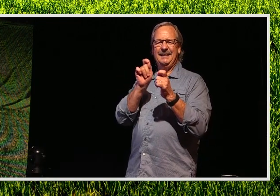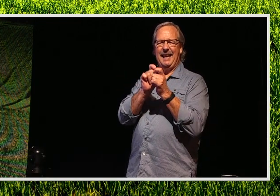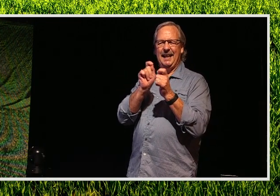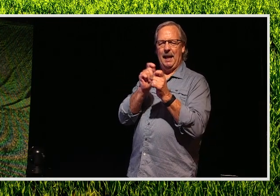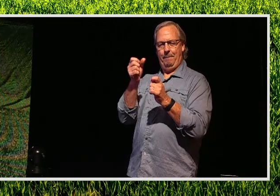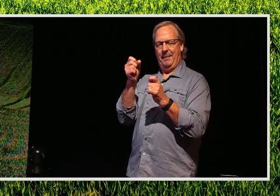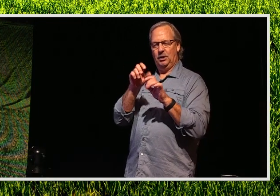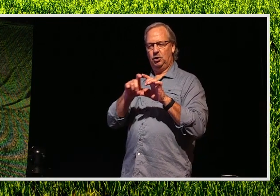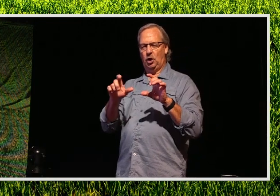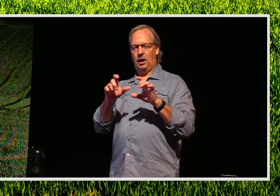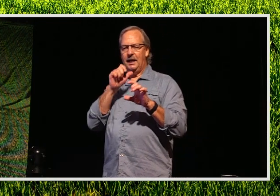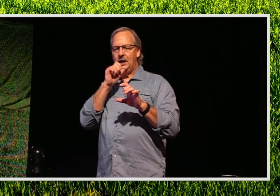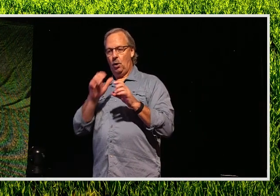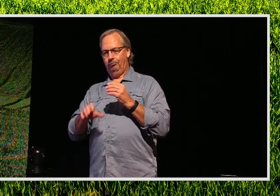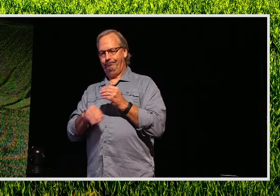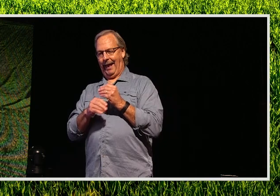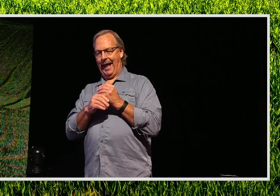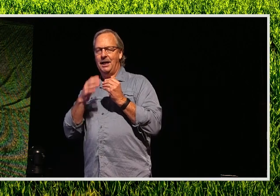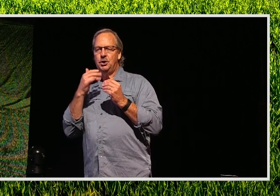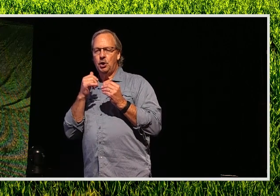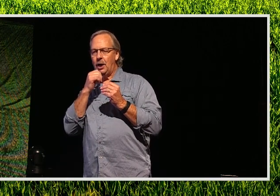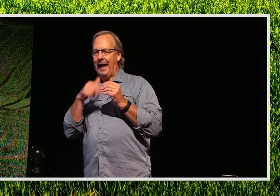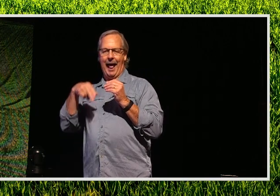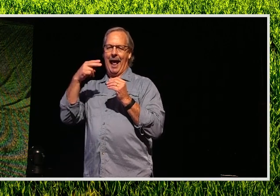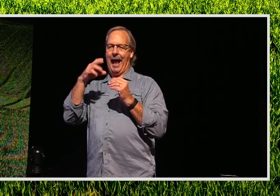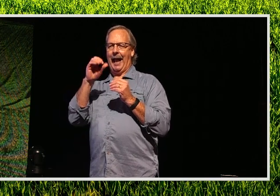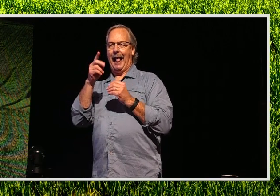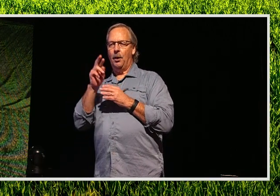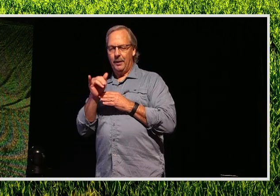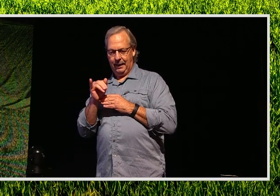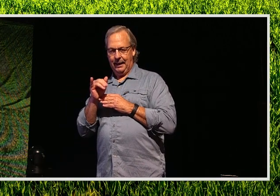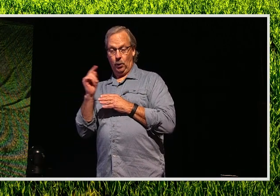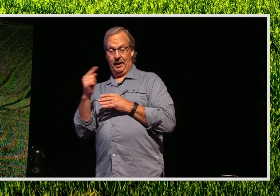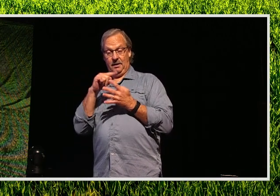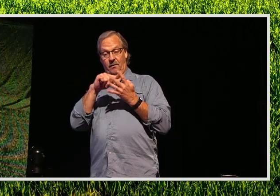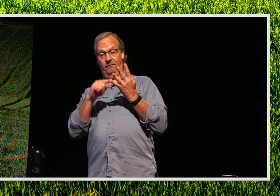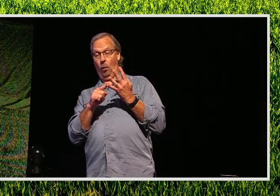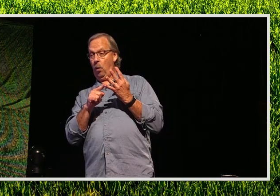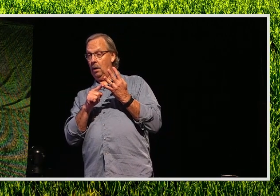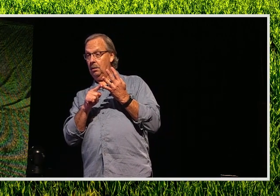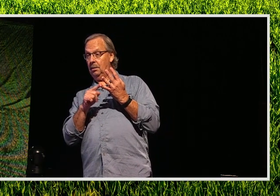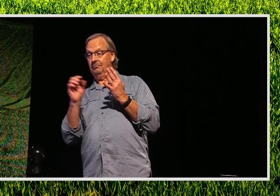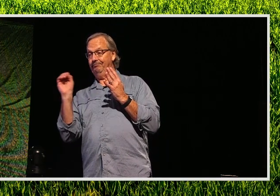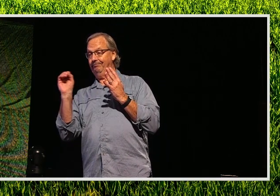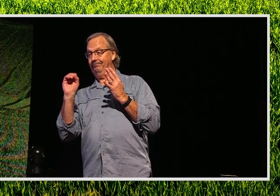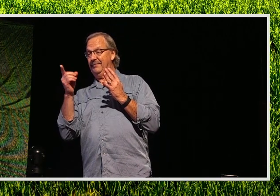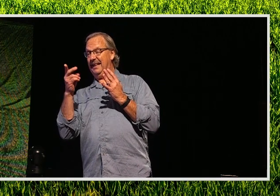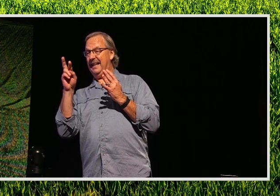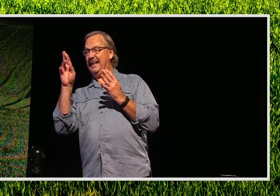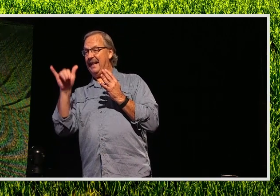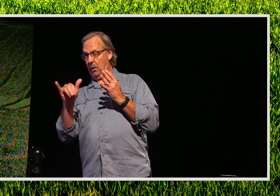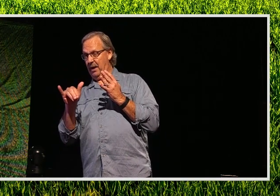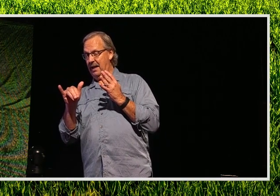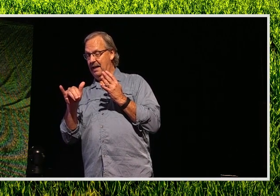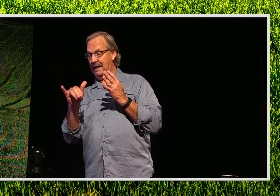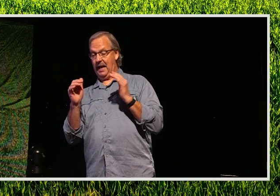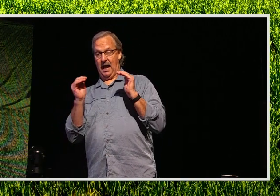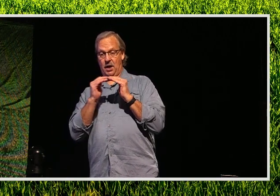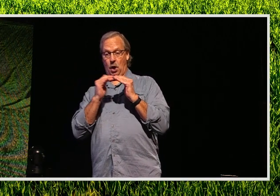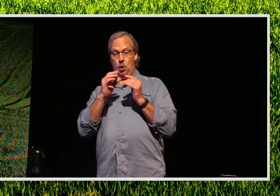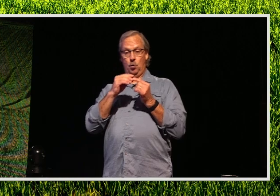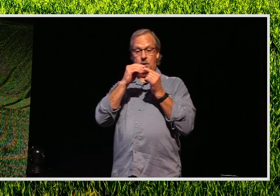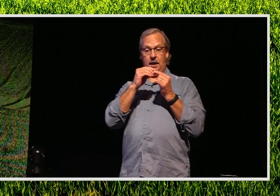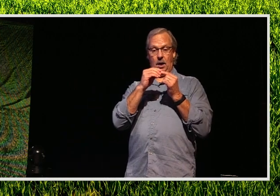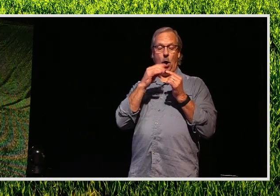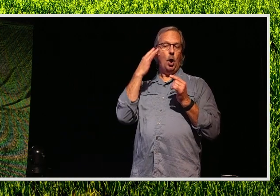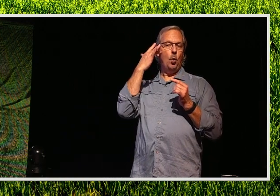cacao, no added sugar, and it has only 4 ingredients and no dairy. Now, our equally unique is our